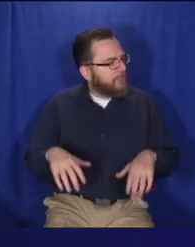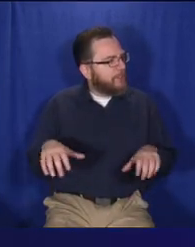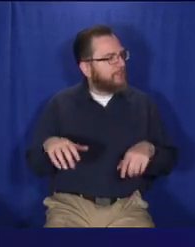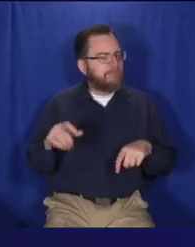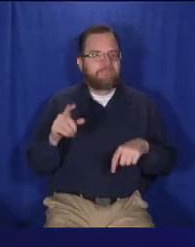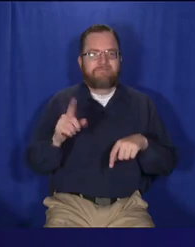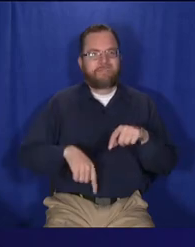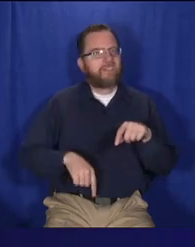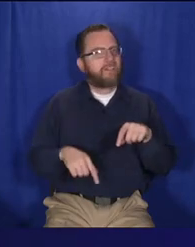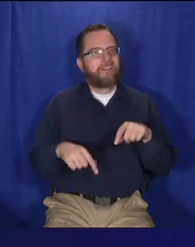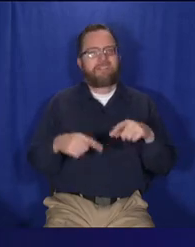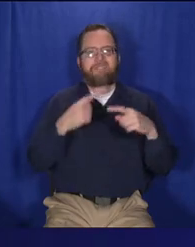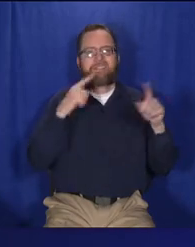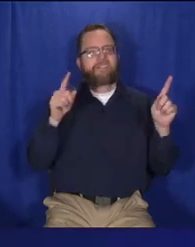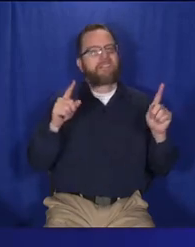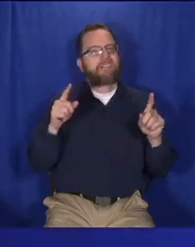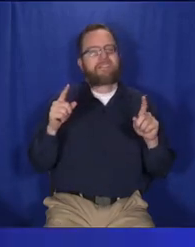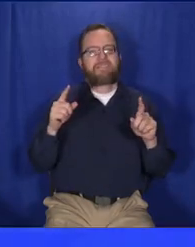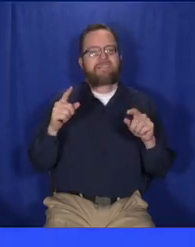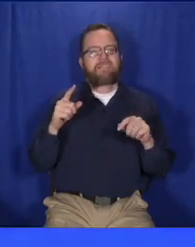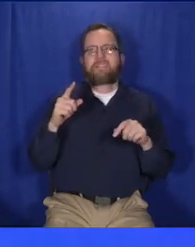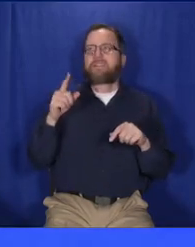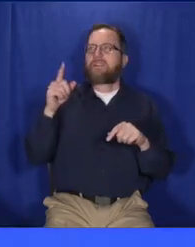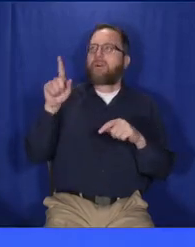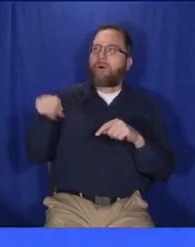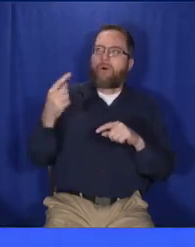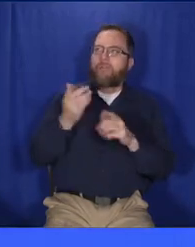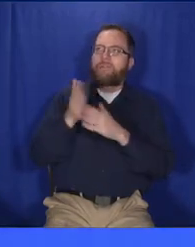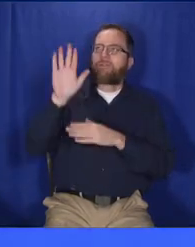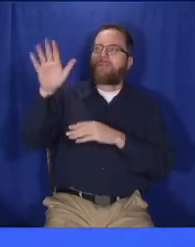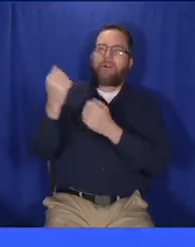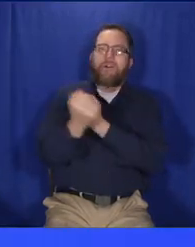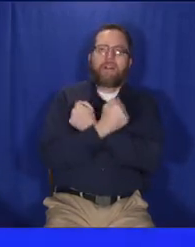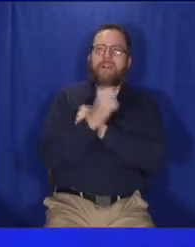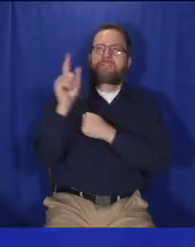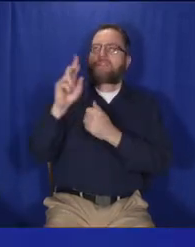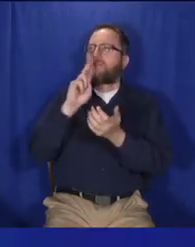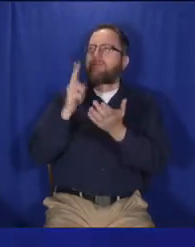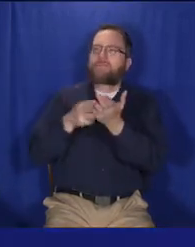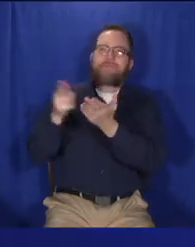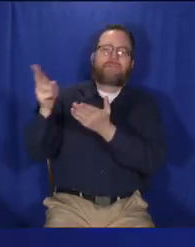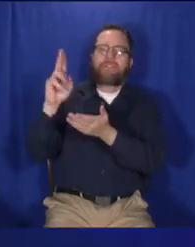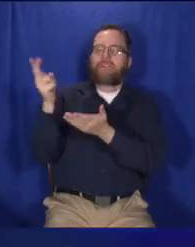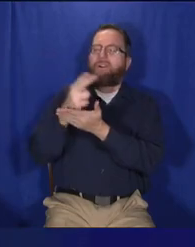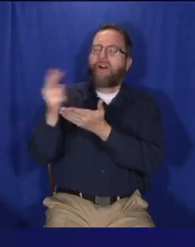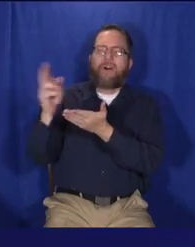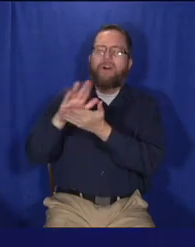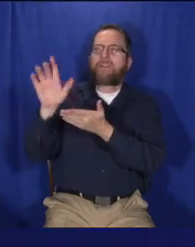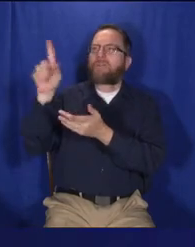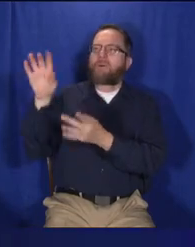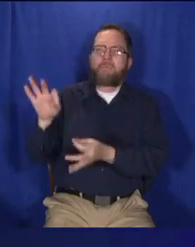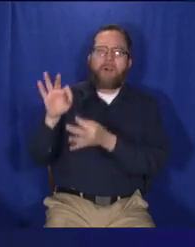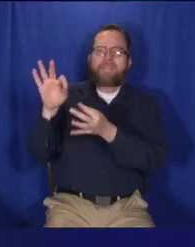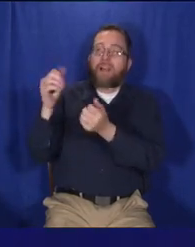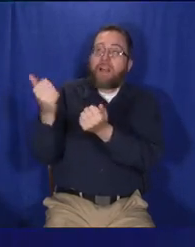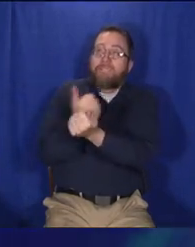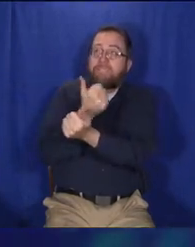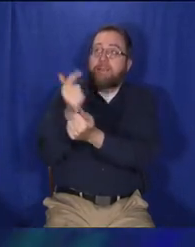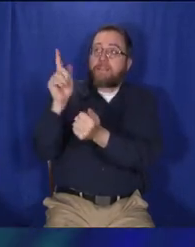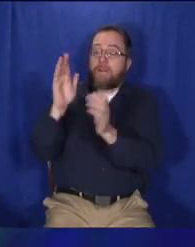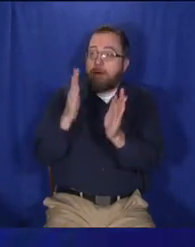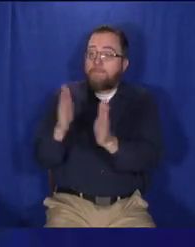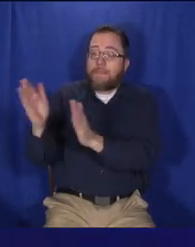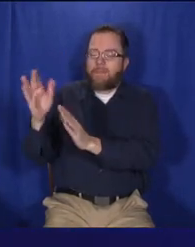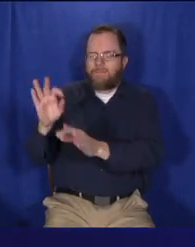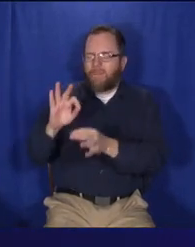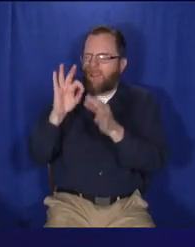us rivals your goodness and your truth and your holiness and your perfection. All your ways are perfect